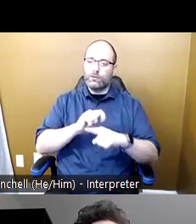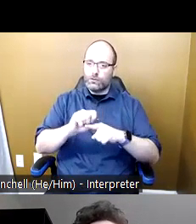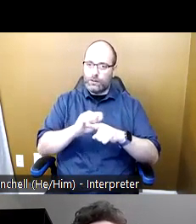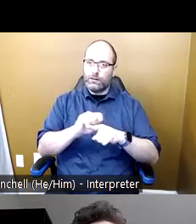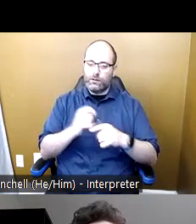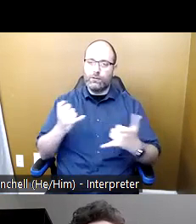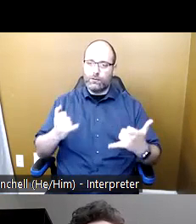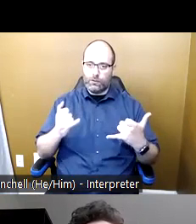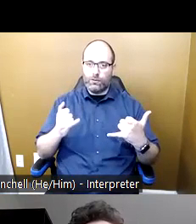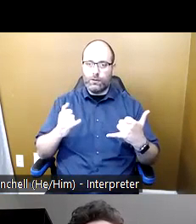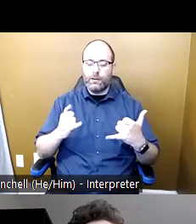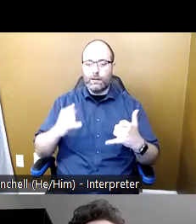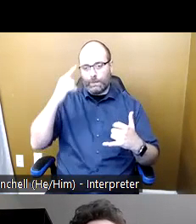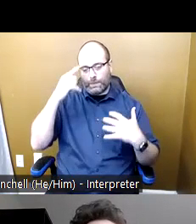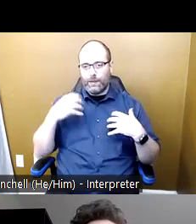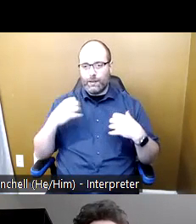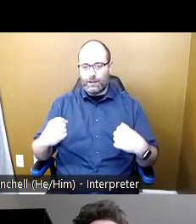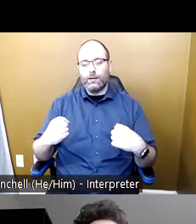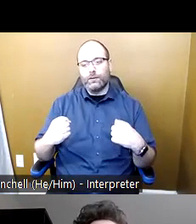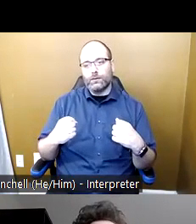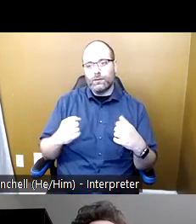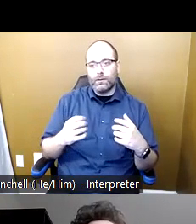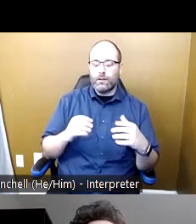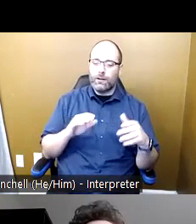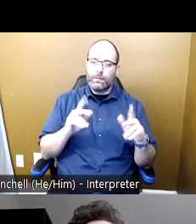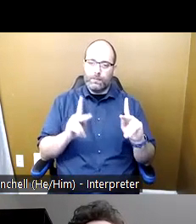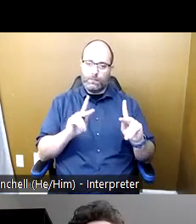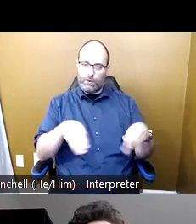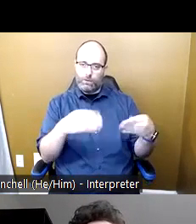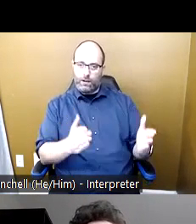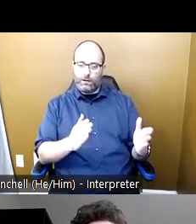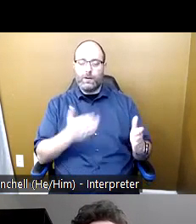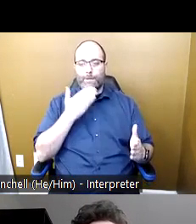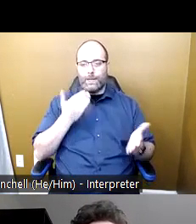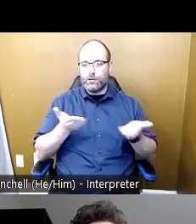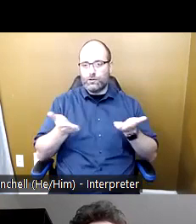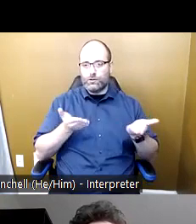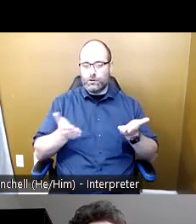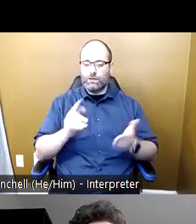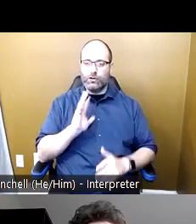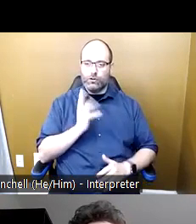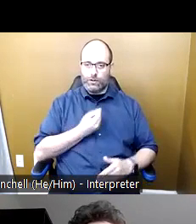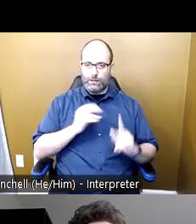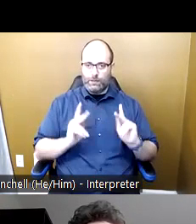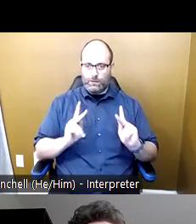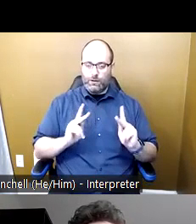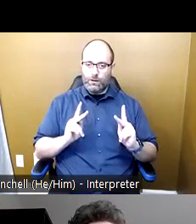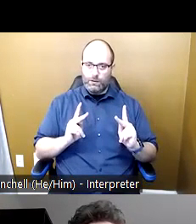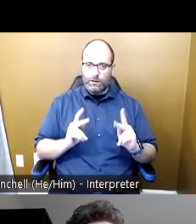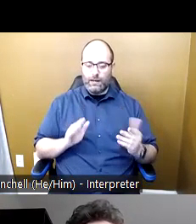of mental health care providers to better able serve trans people and address that